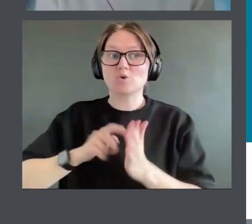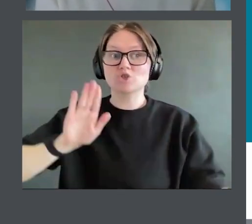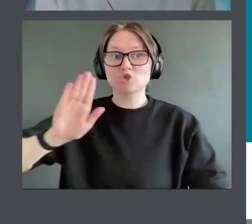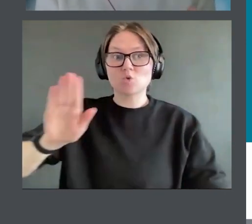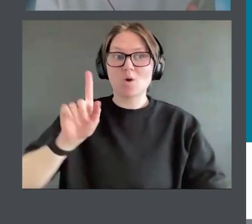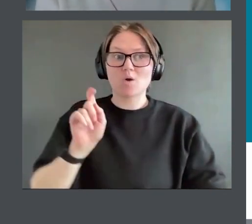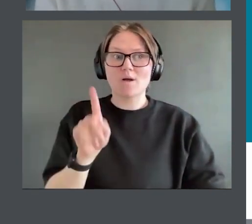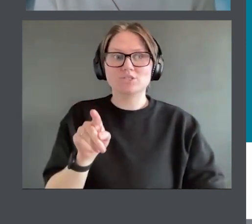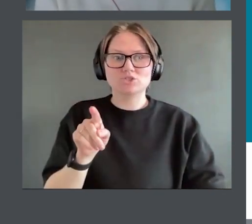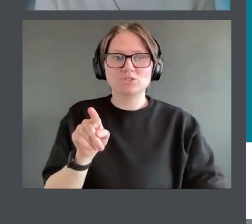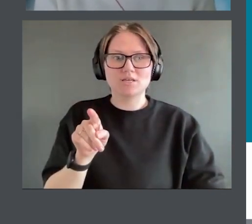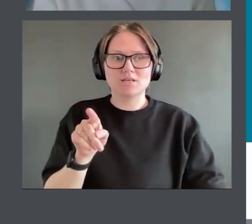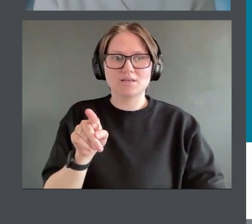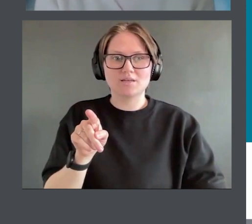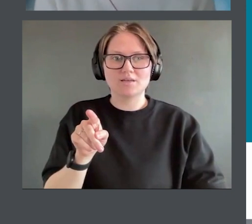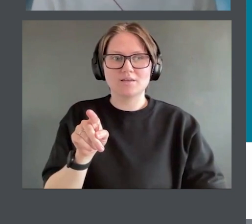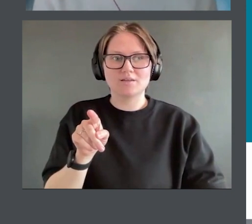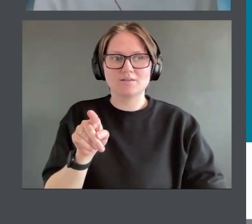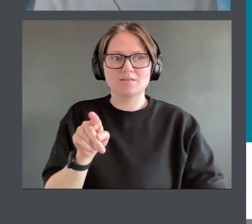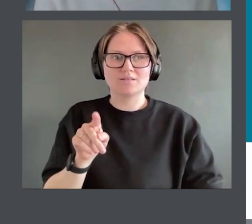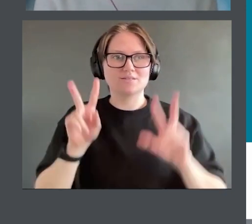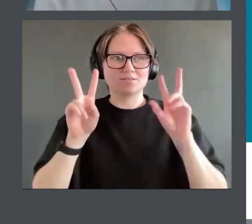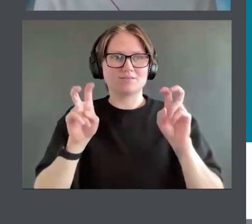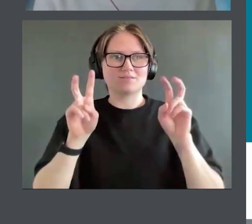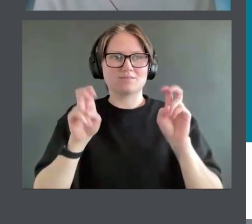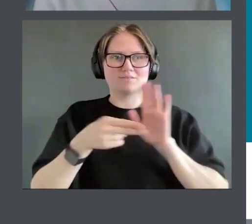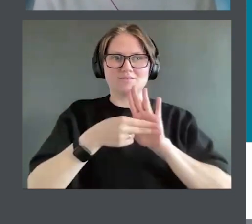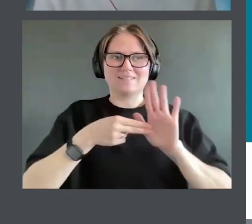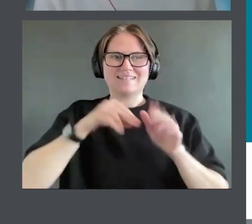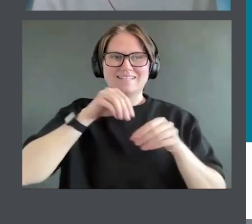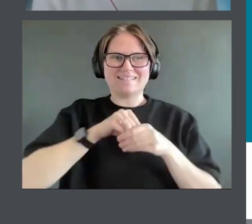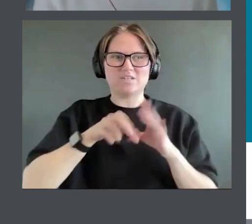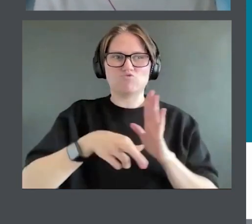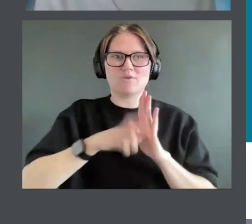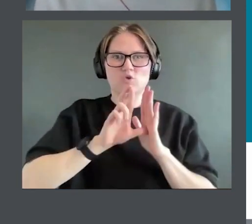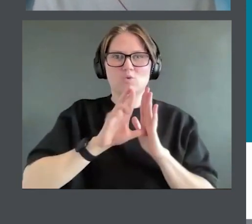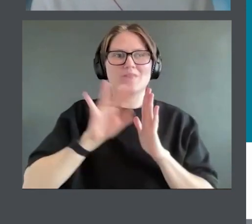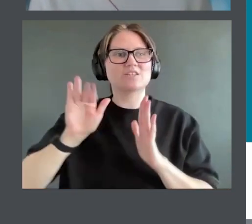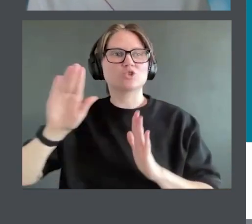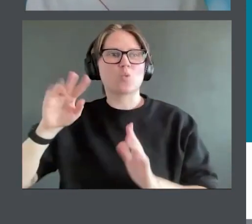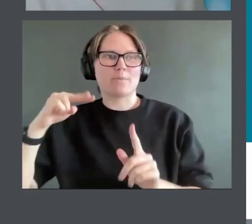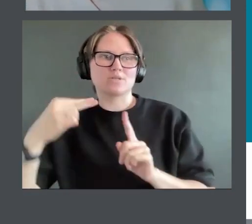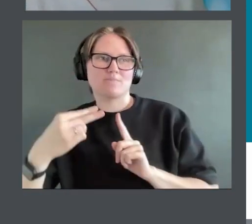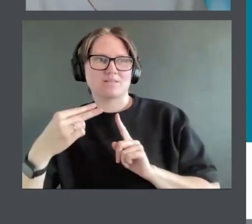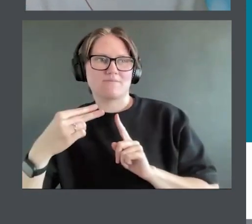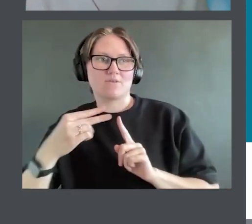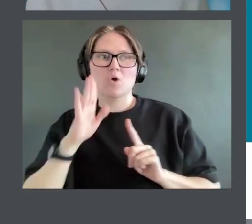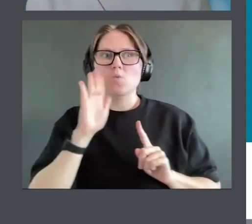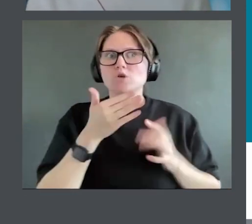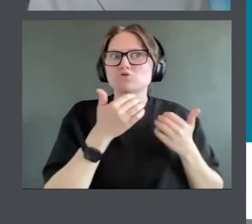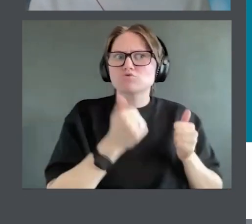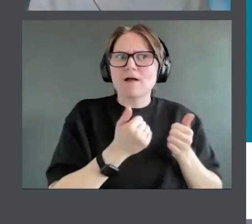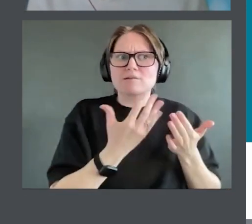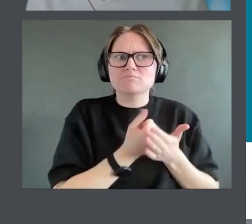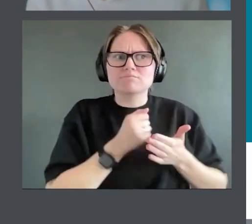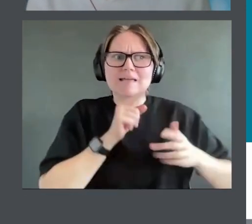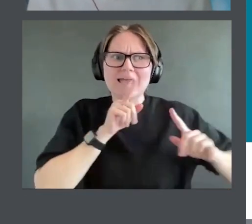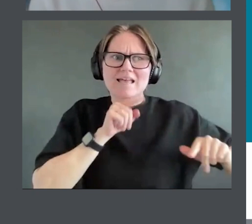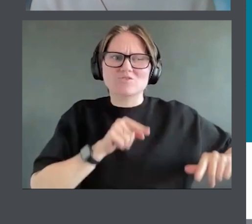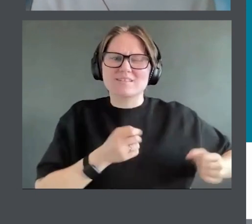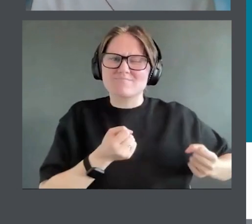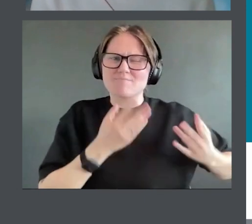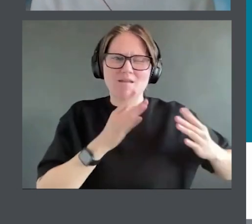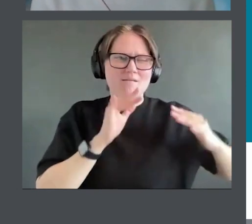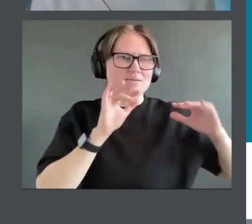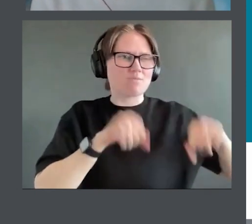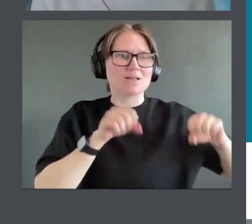is in review. That's what it's going to look like from your end. We'll try to answer as many questions as possible,